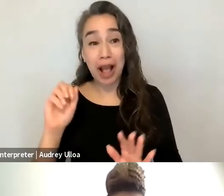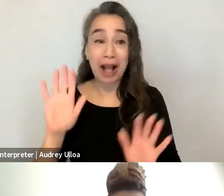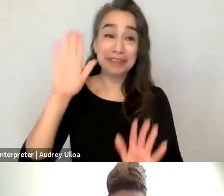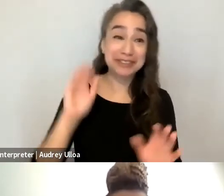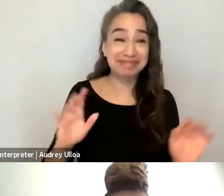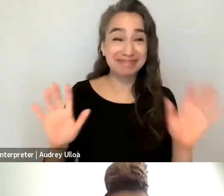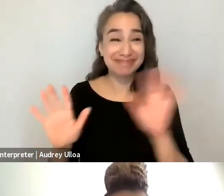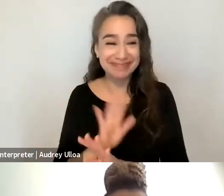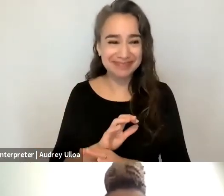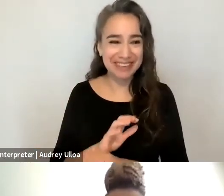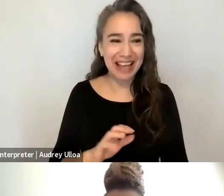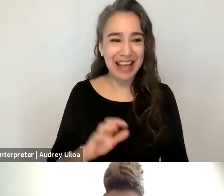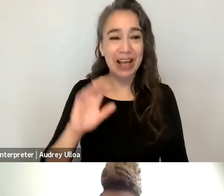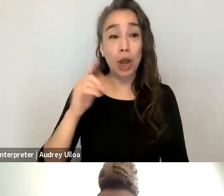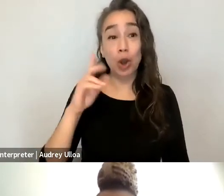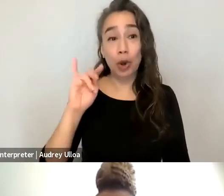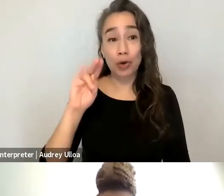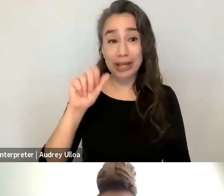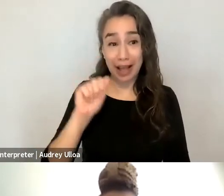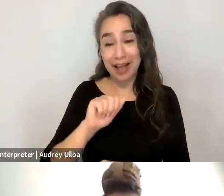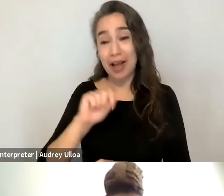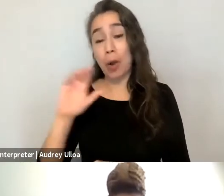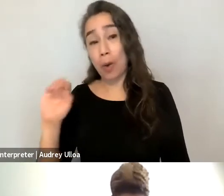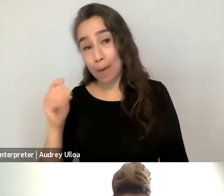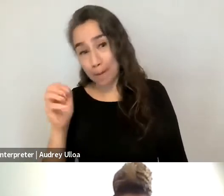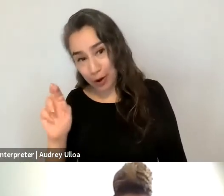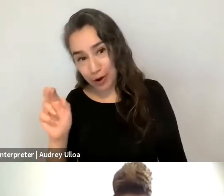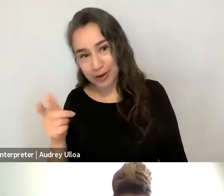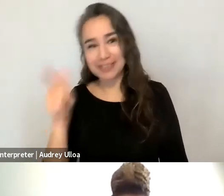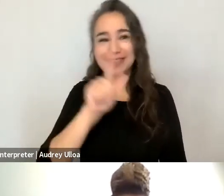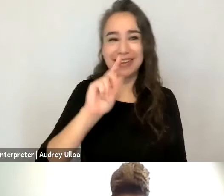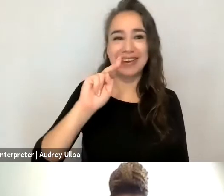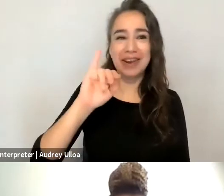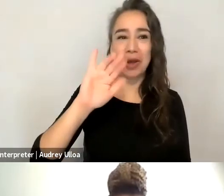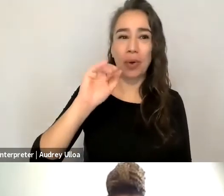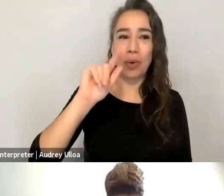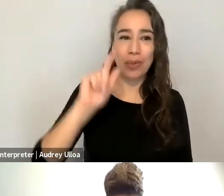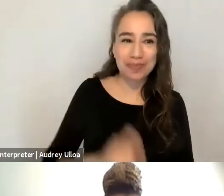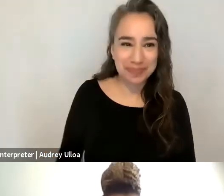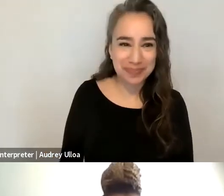Okay, I guess we'll go with Omar then, and Nicole next. Okay.